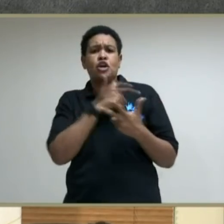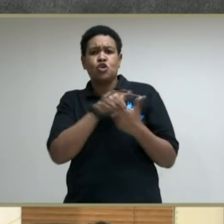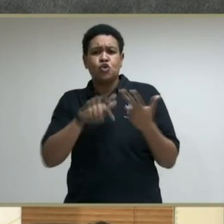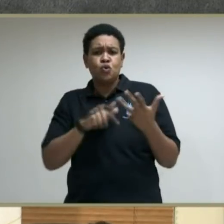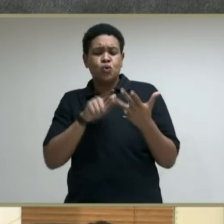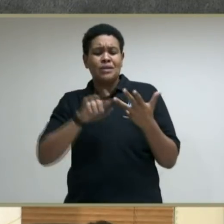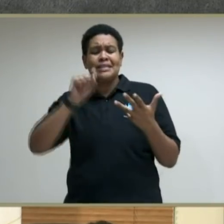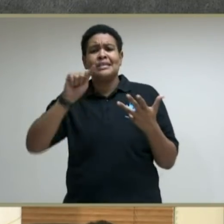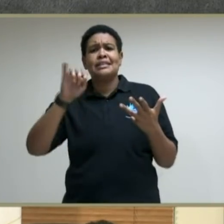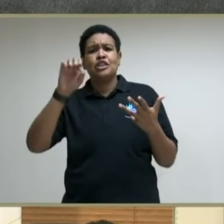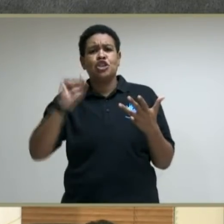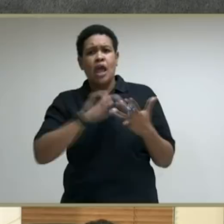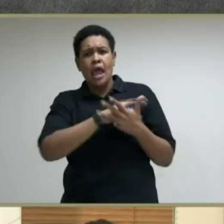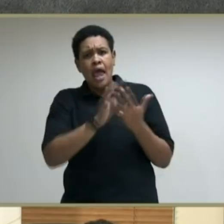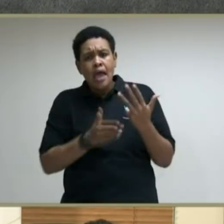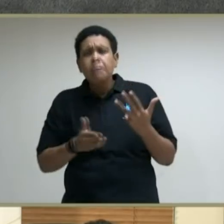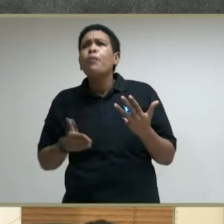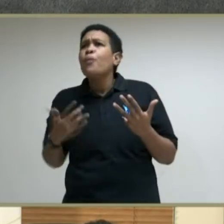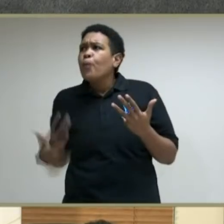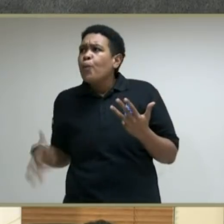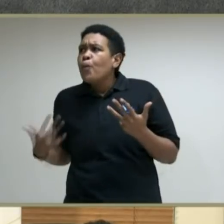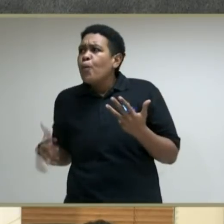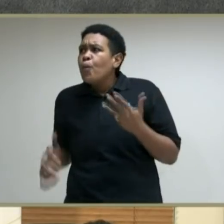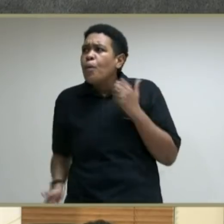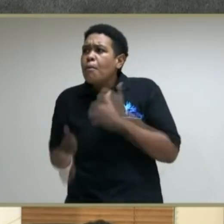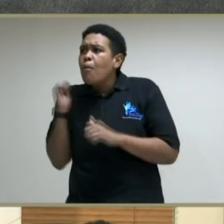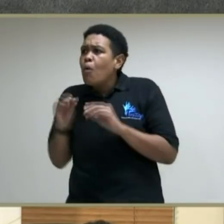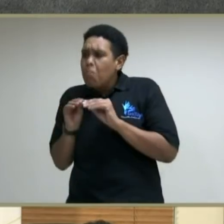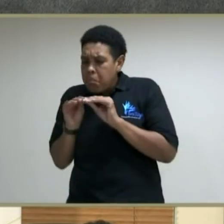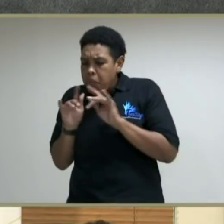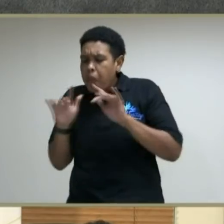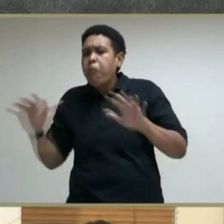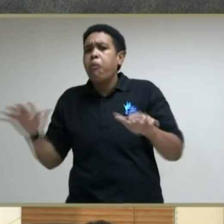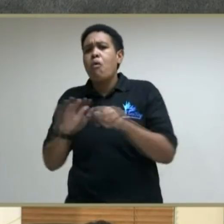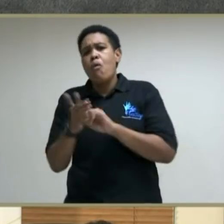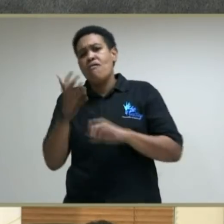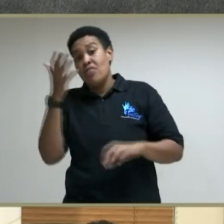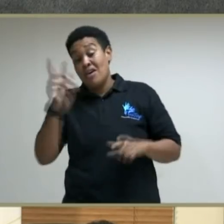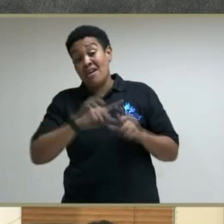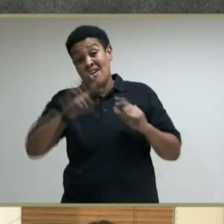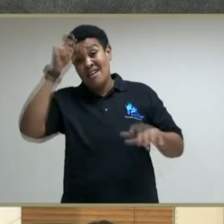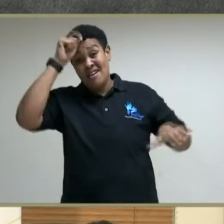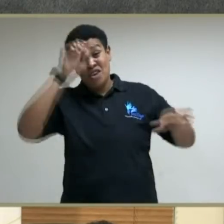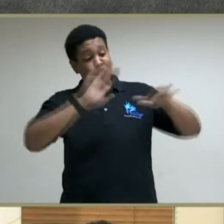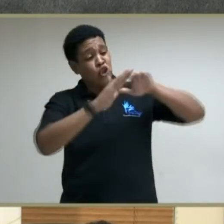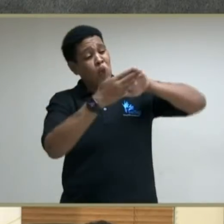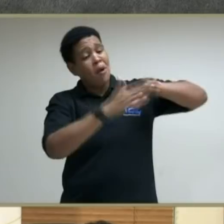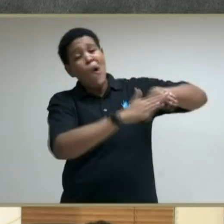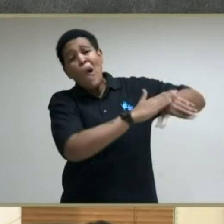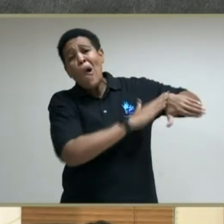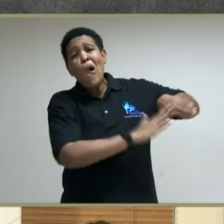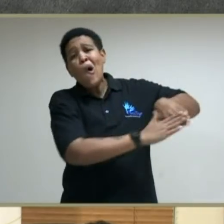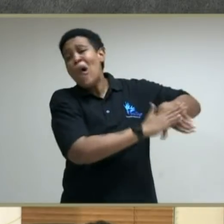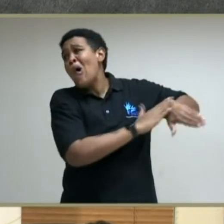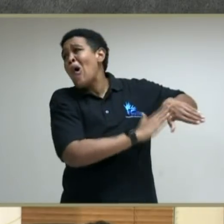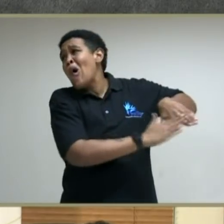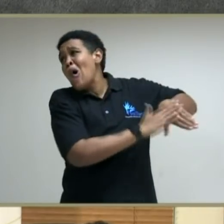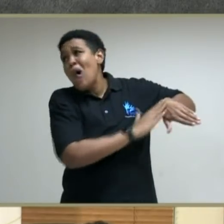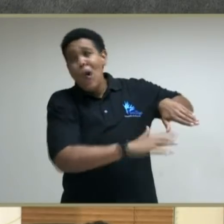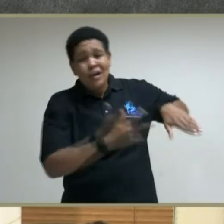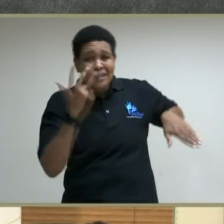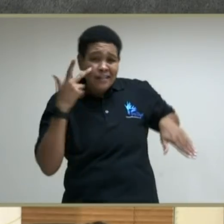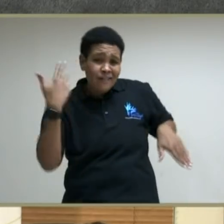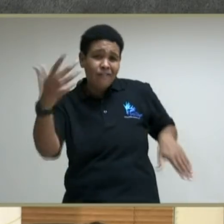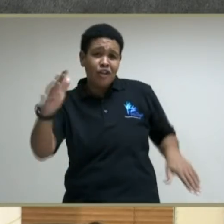St. James, is where we have the majority of our cases. But right across the country, you would see that